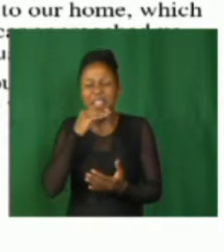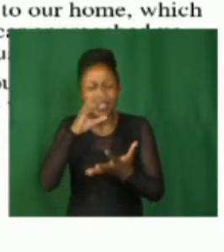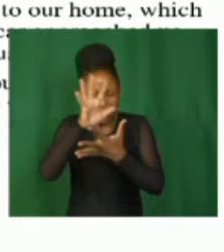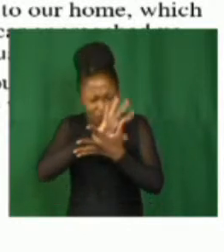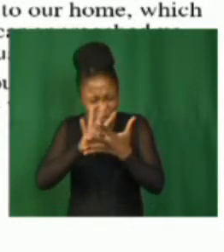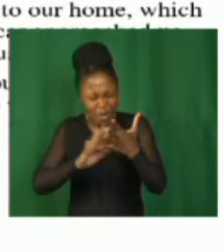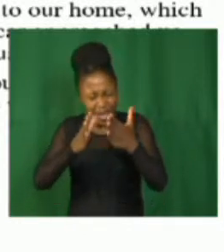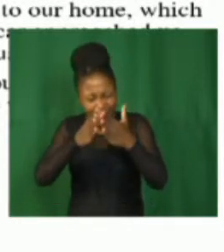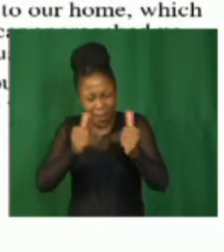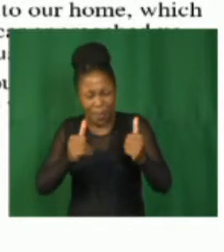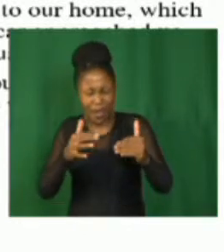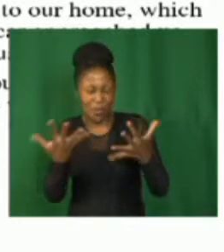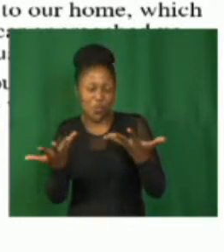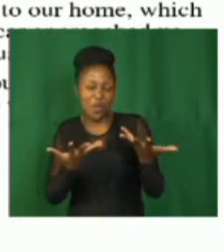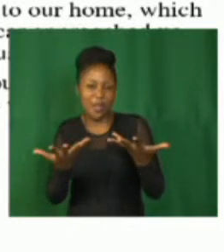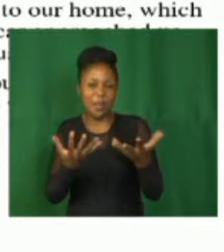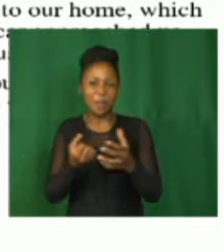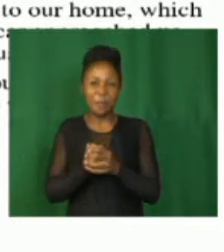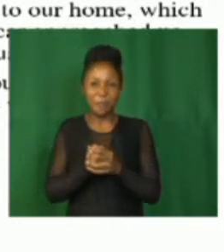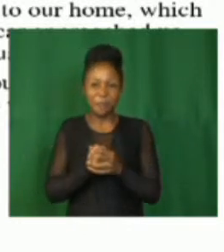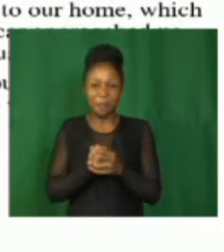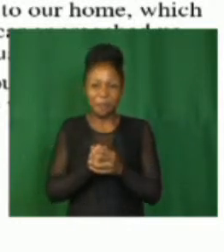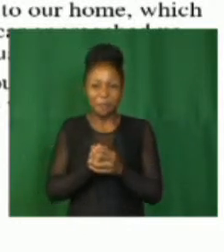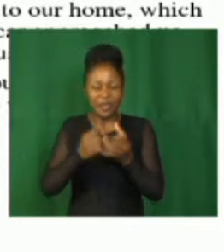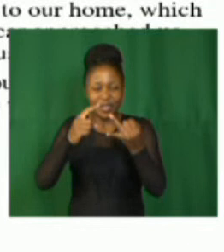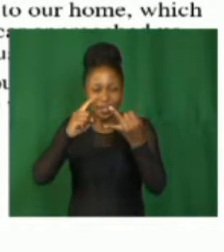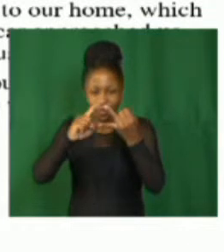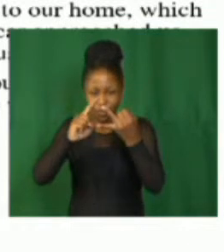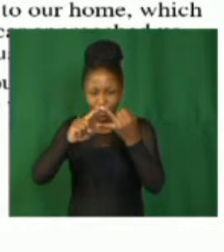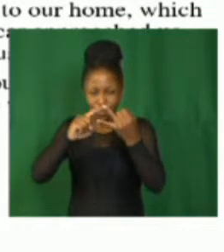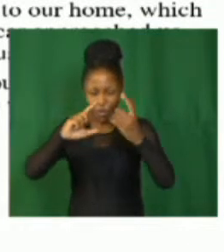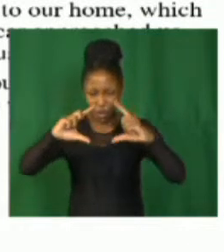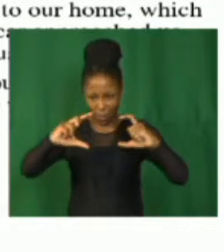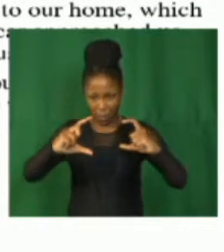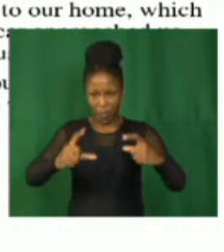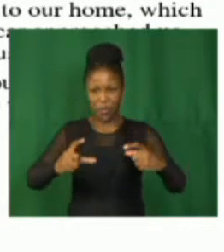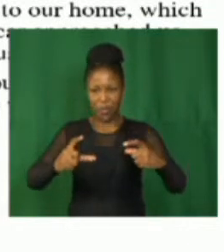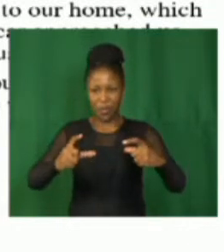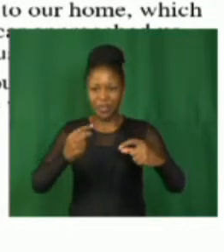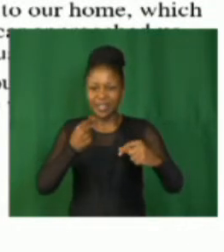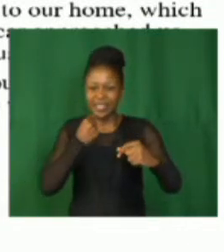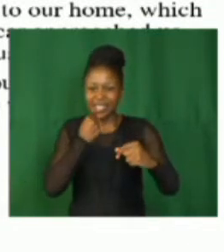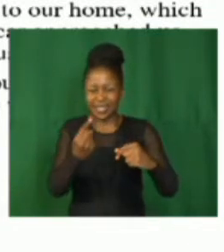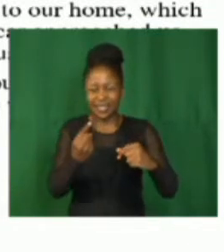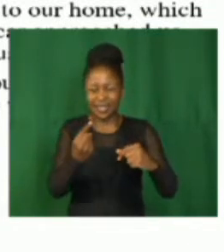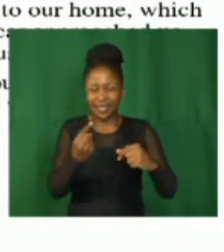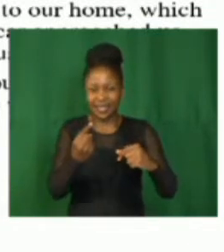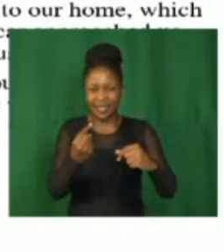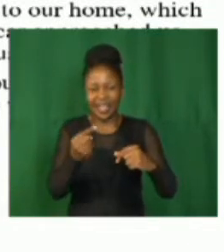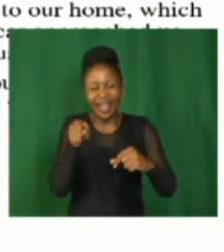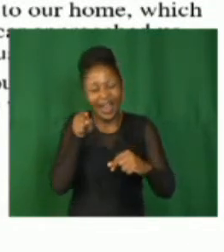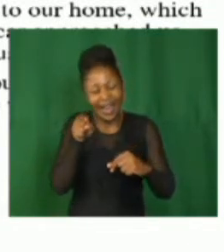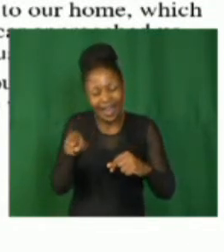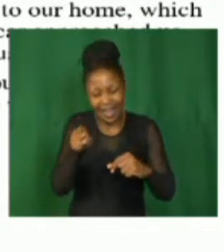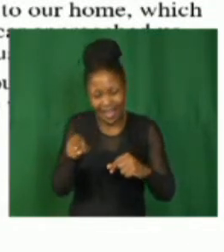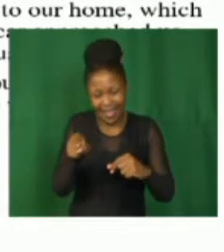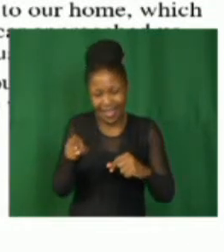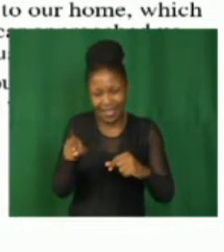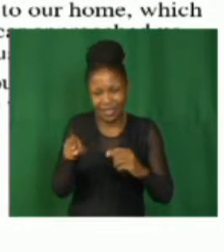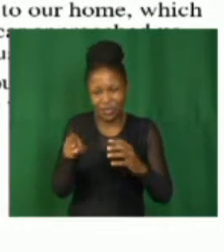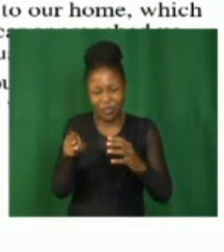taking place? In the second paragraph, we have said this story is taking place at Matendele